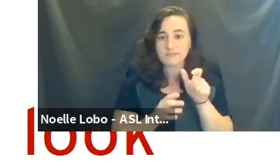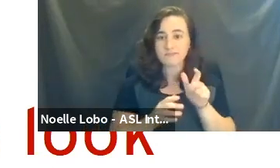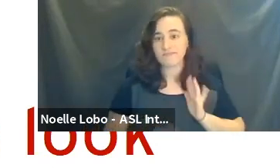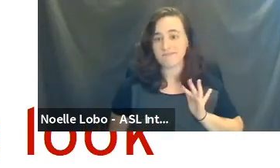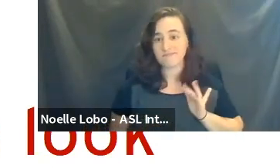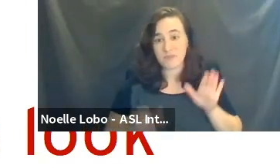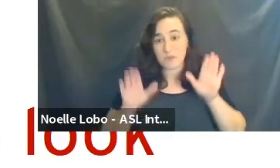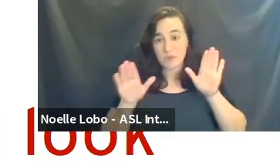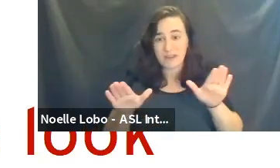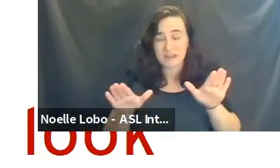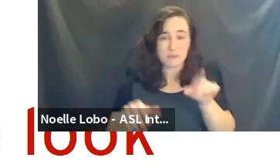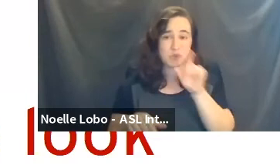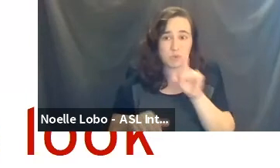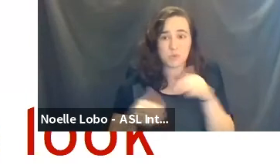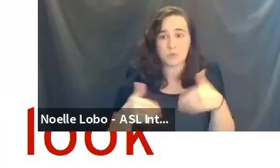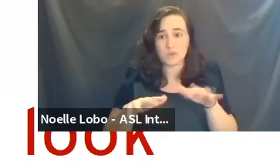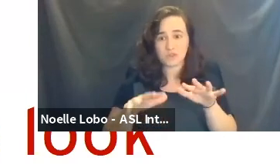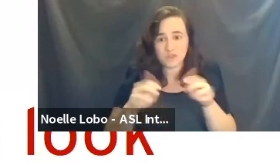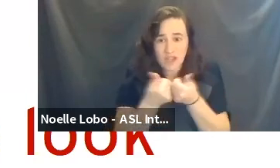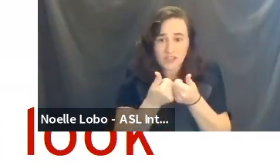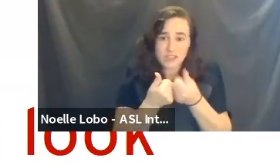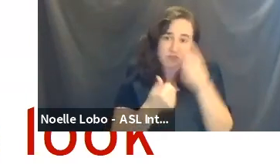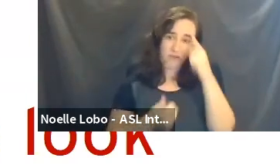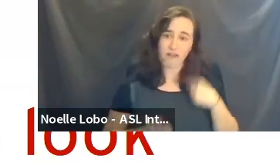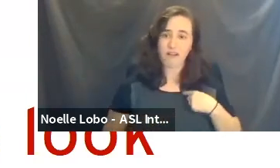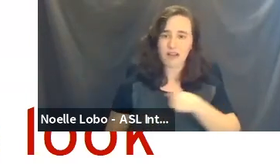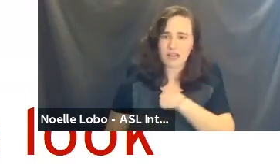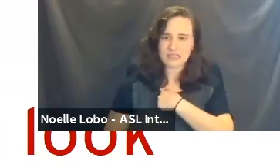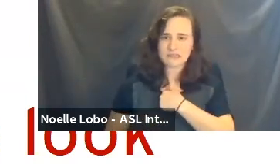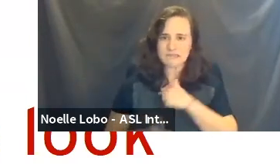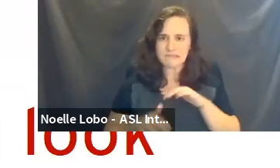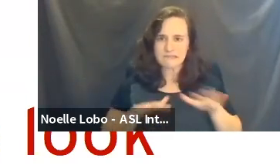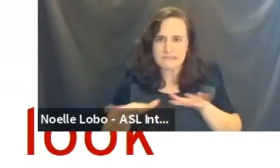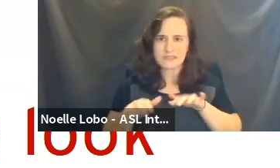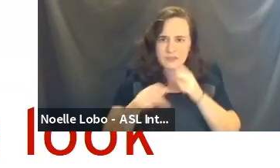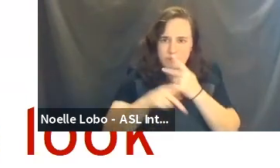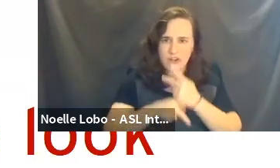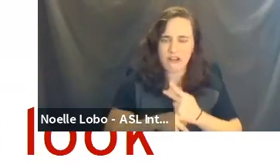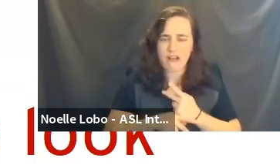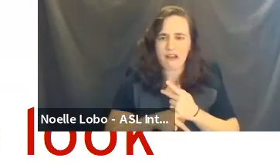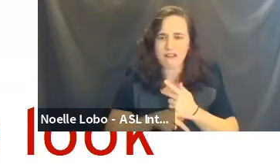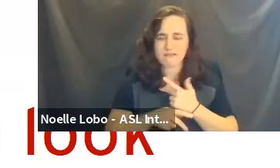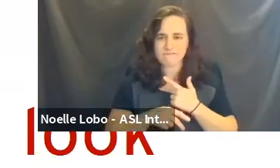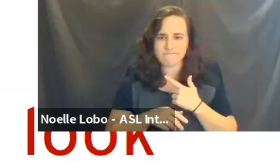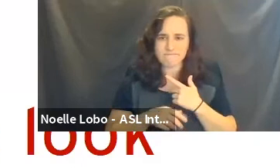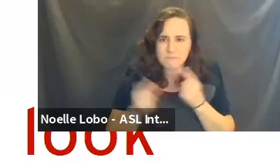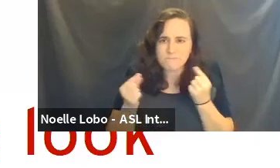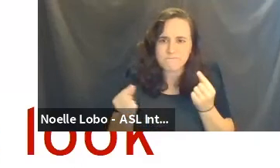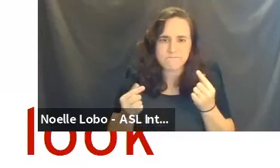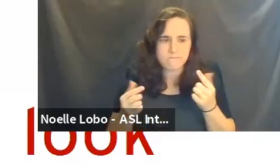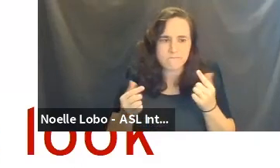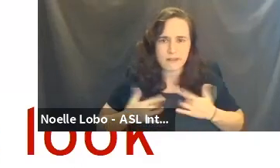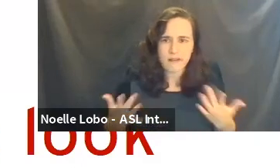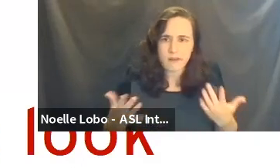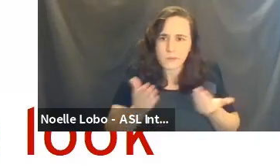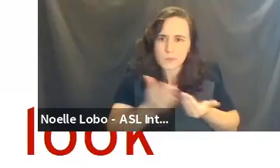that was quite challenging for all of us as we were trying to navigate a lot of uncertainties and a lot of new